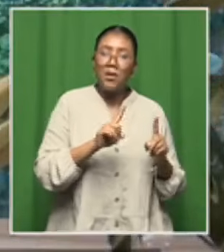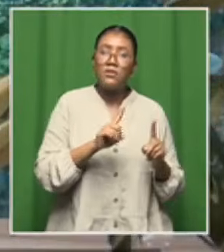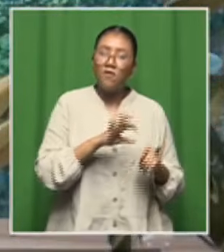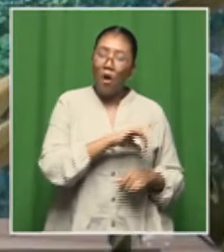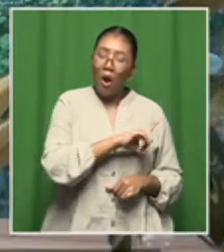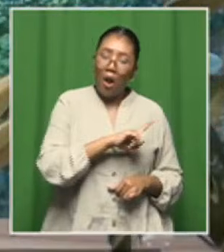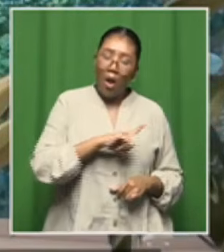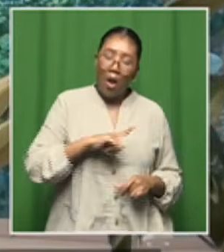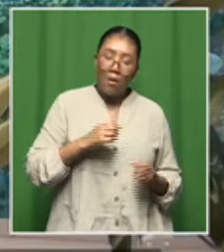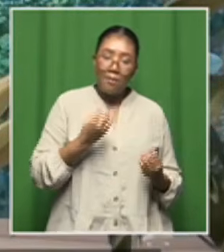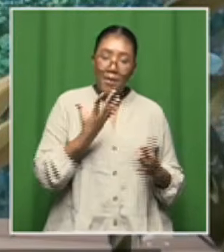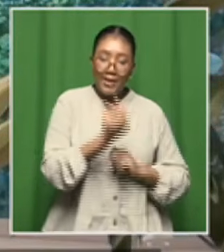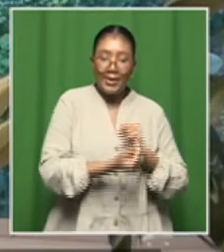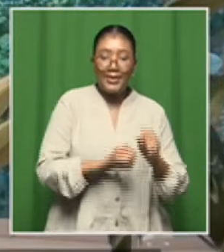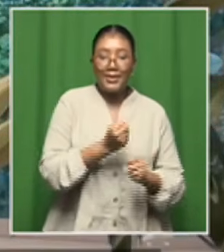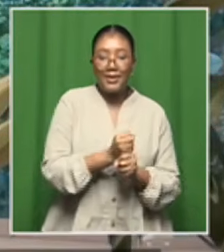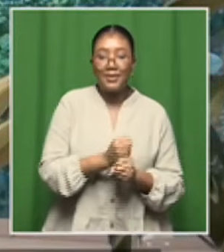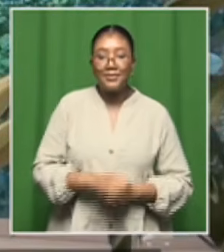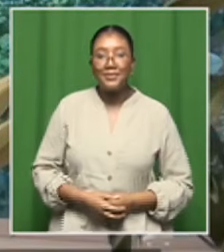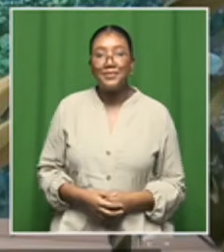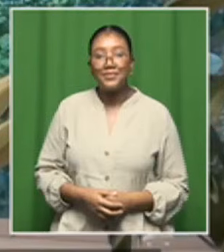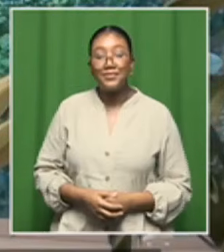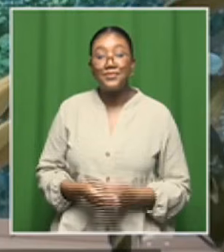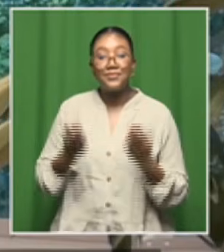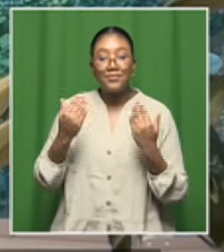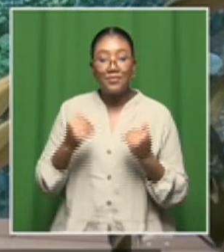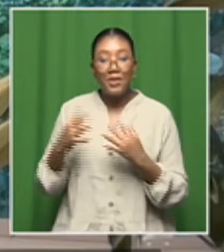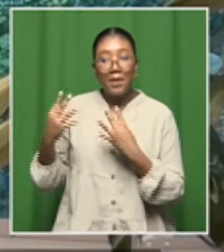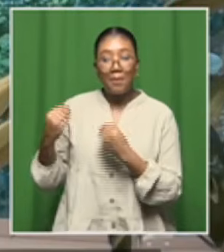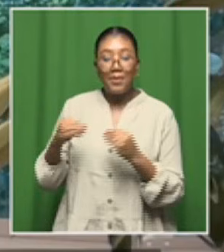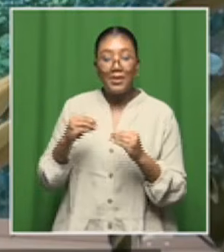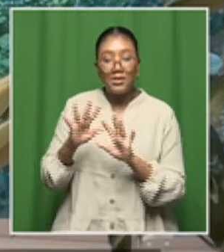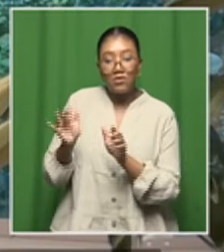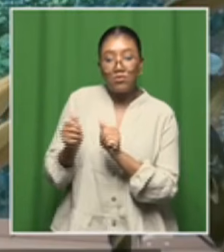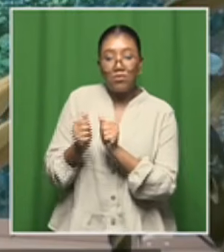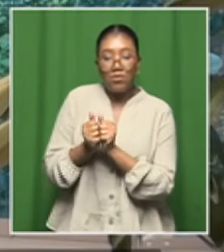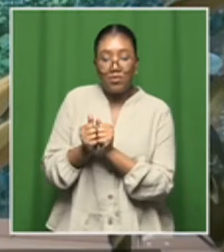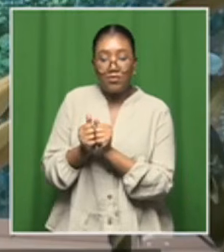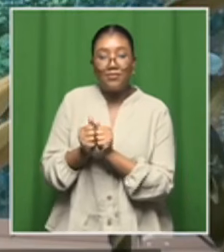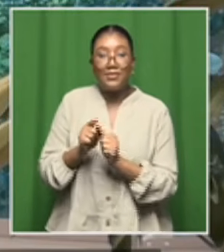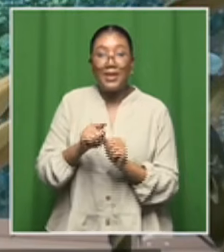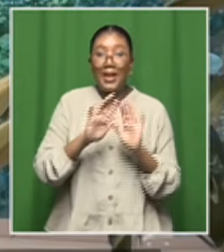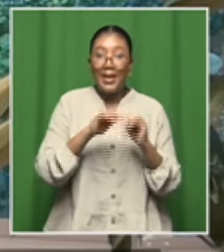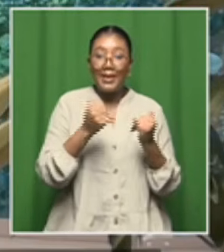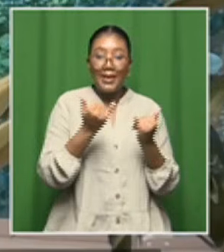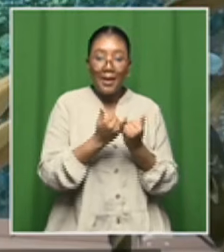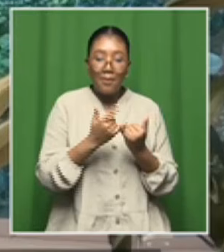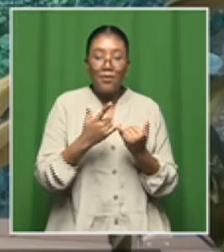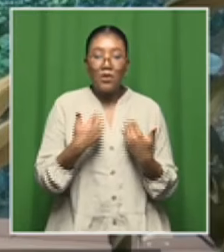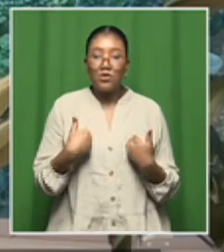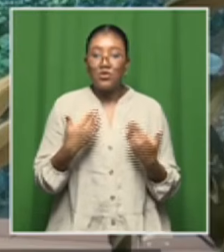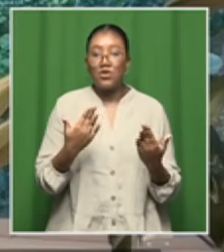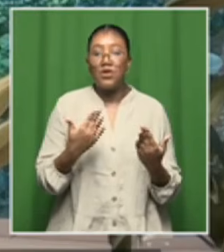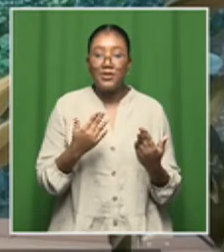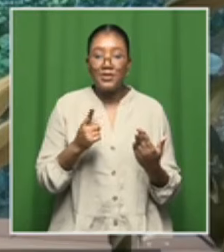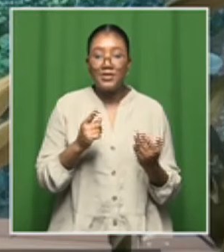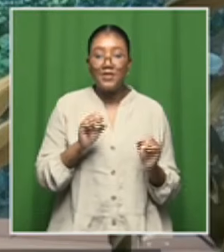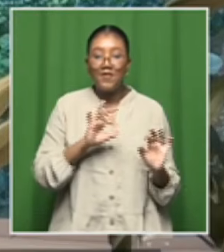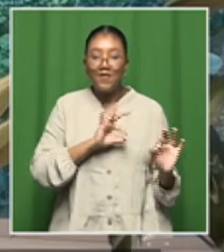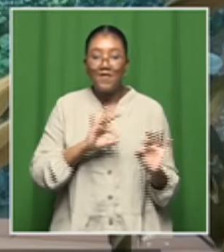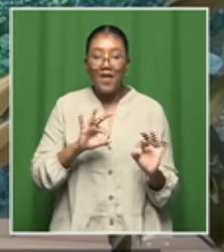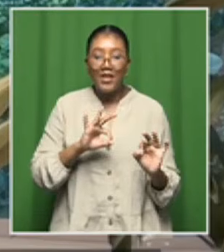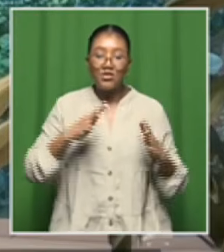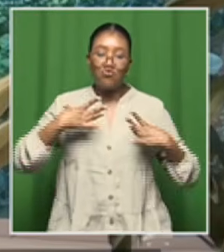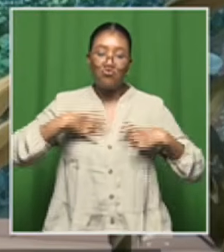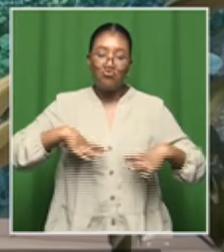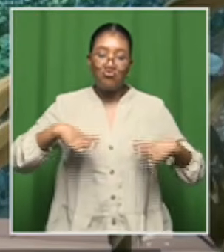that. New collaborations. So, like I said, Mantua started as a fashion brand, but we are slowly evolving into